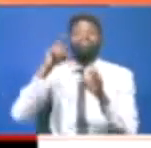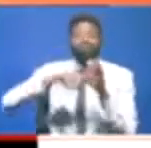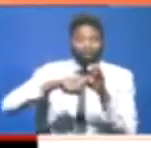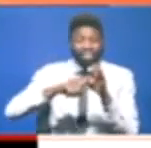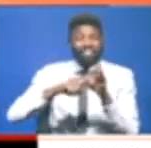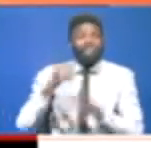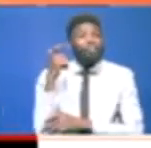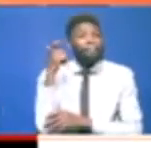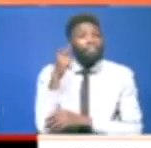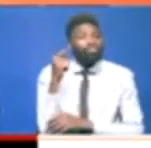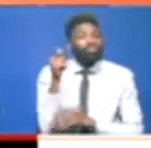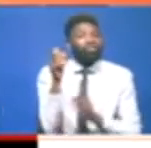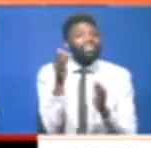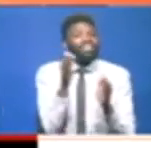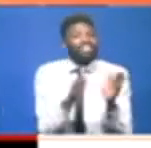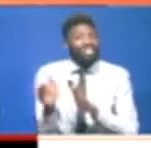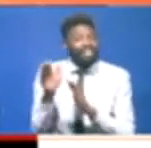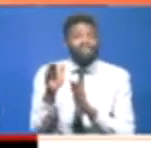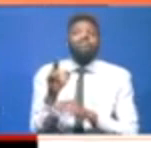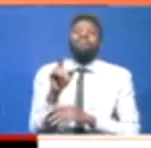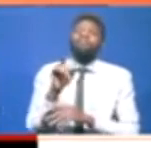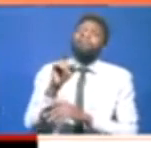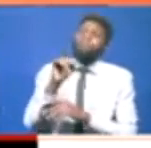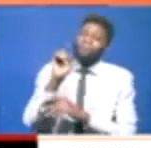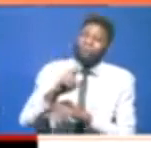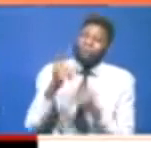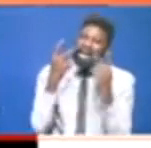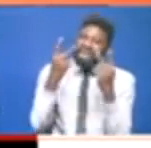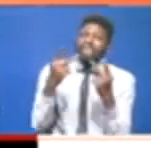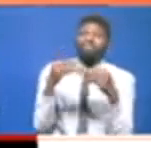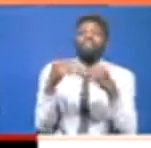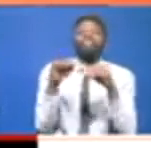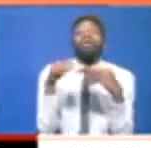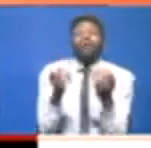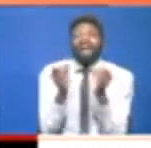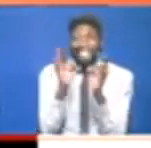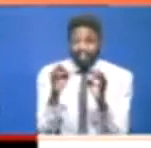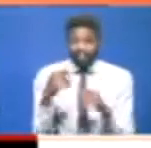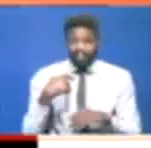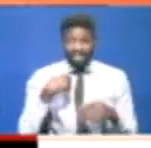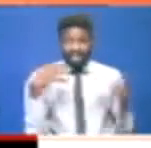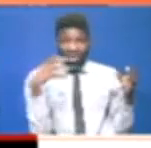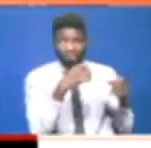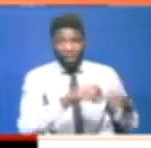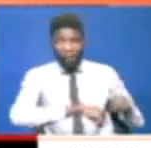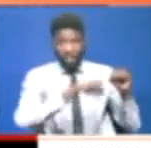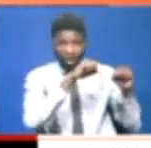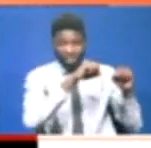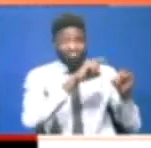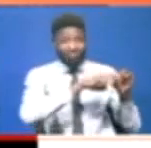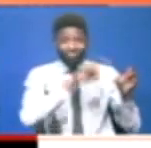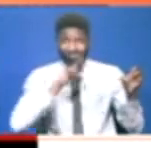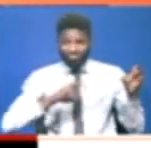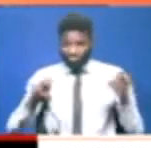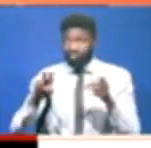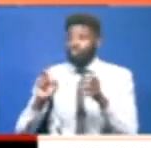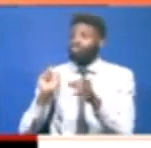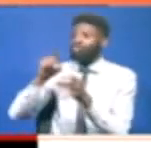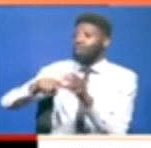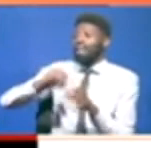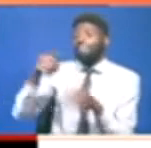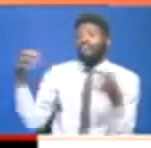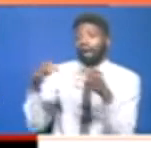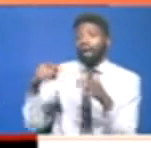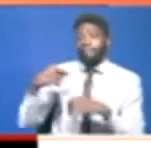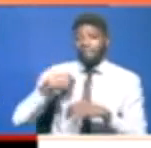flexibility. If I move from one employer to another, will I still be able to access my benefit? Will I be able to